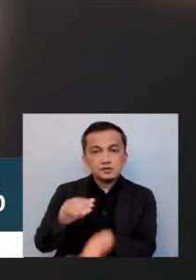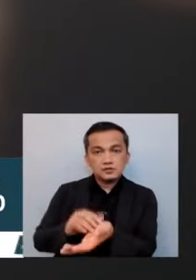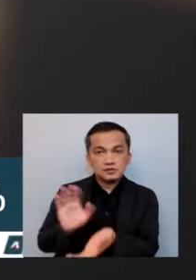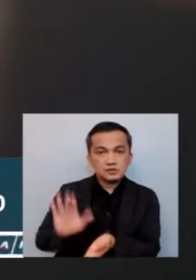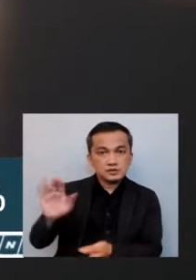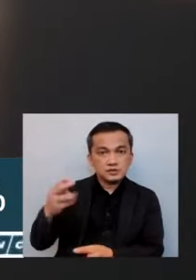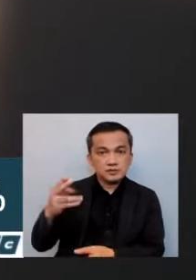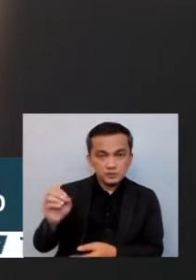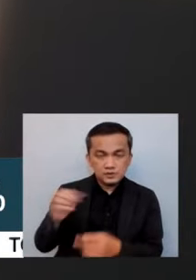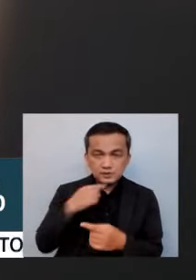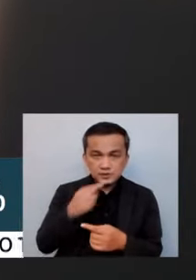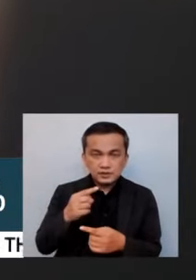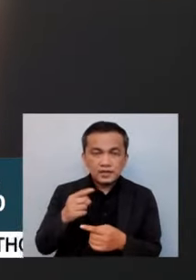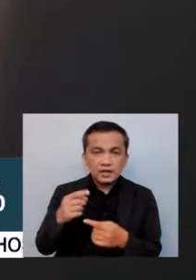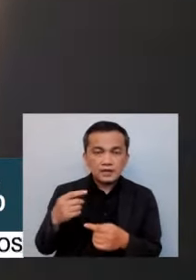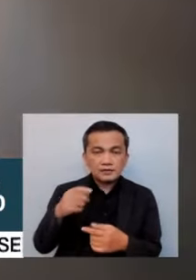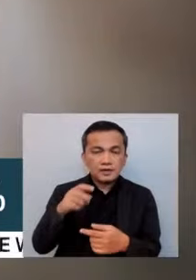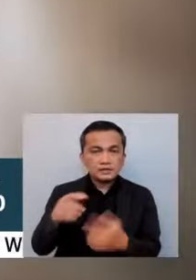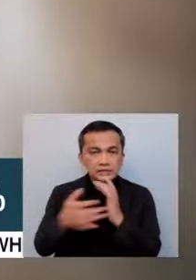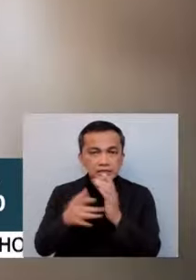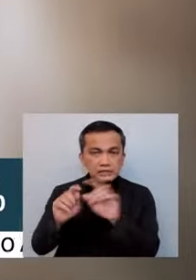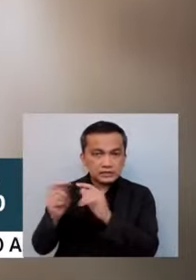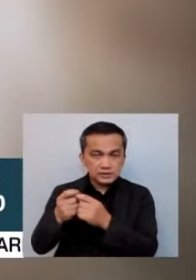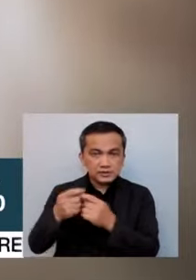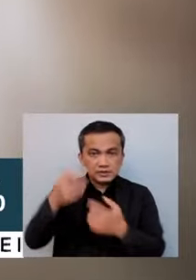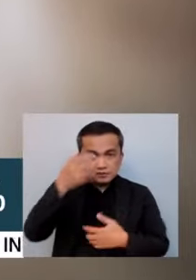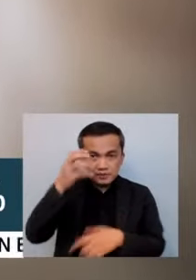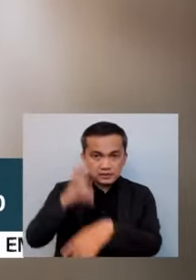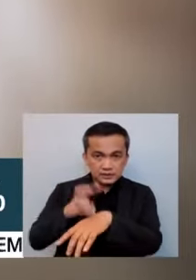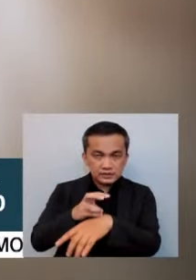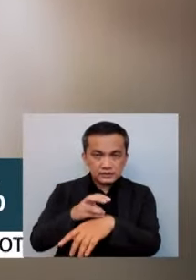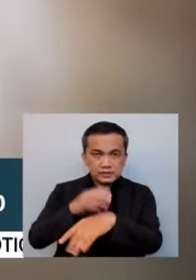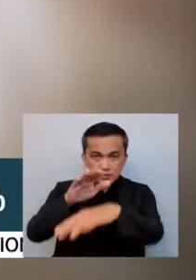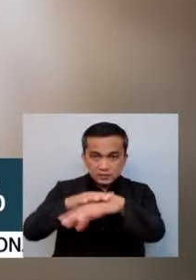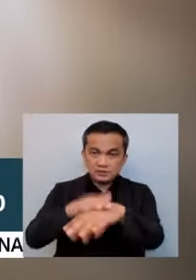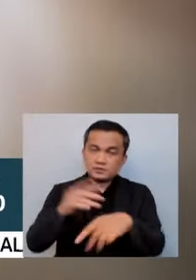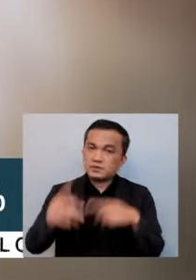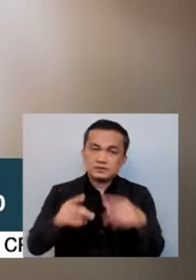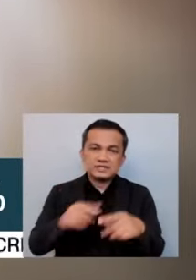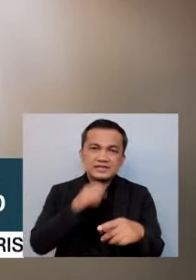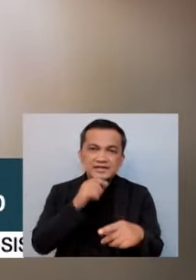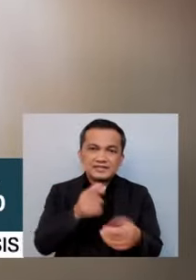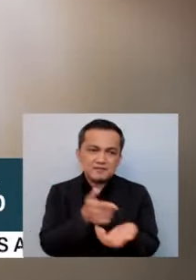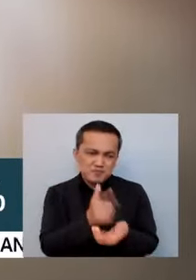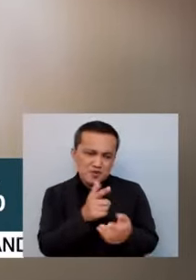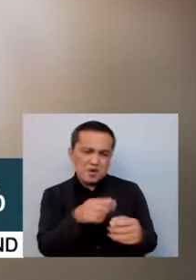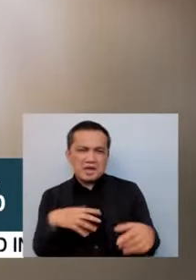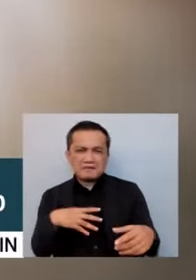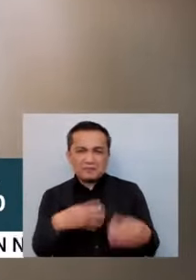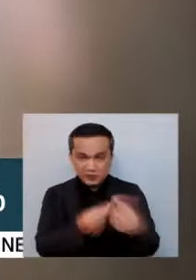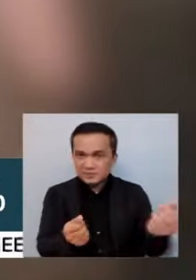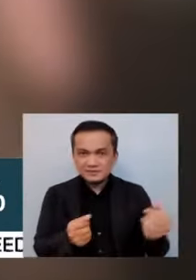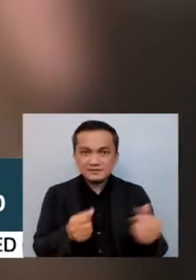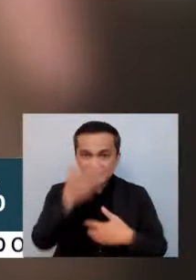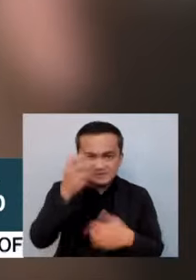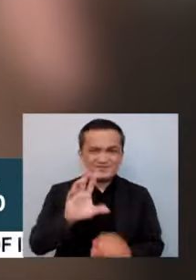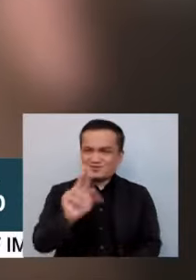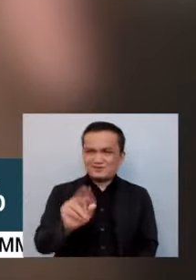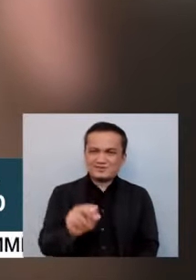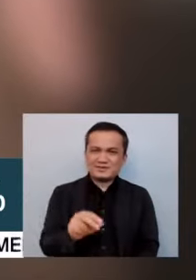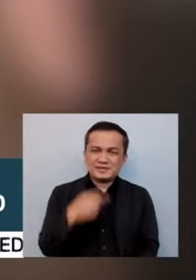WHO's technical lead for monkeypox, reminds people that vaccines are not silver bullets, which is why it remains important for individuals to